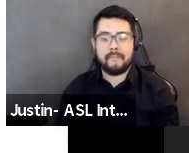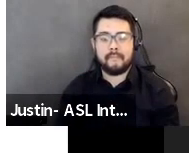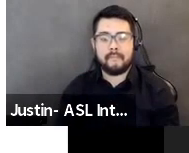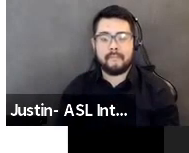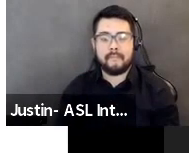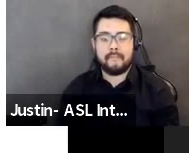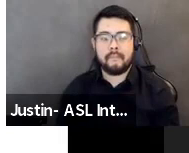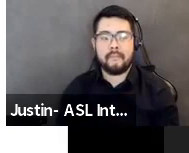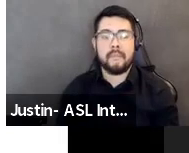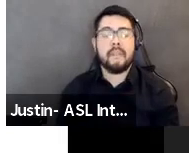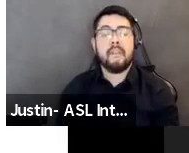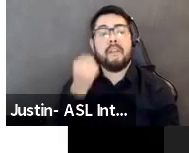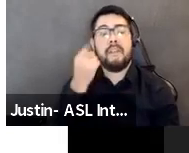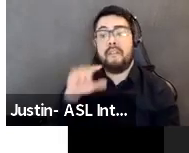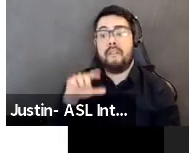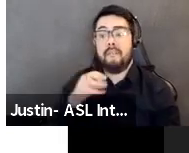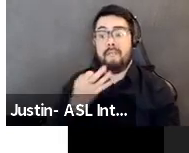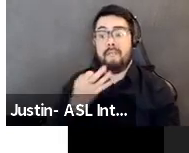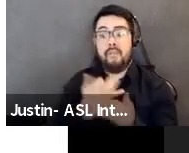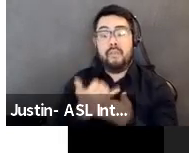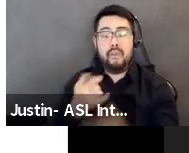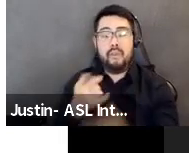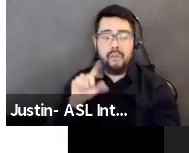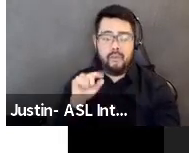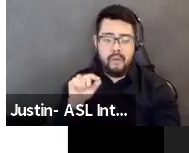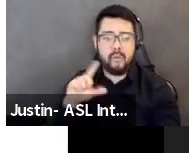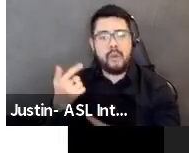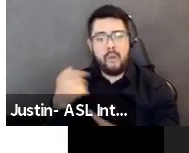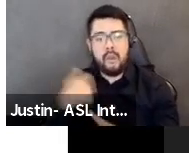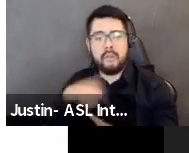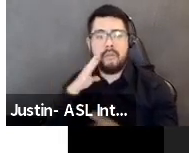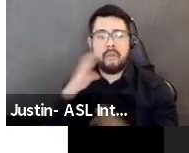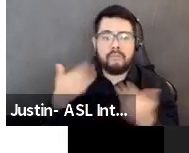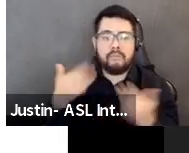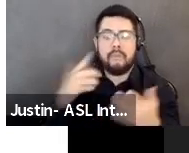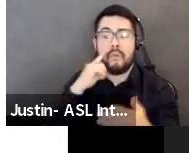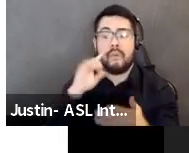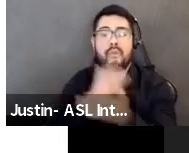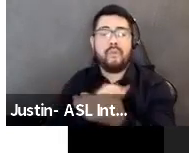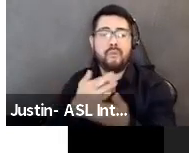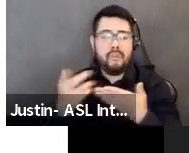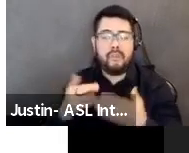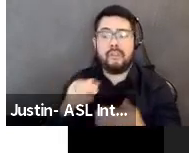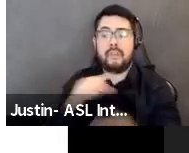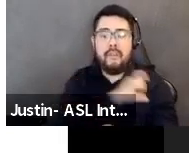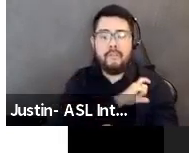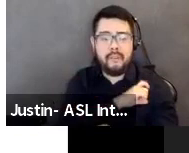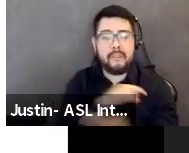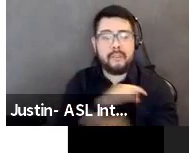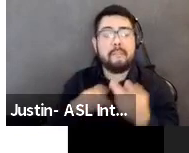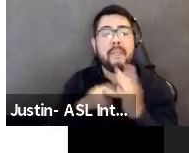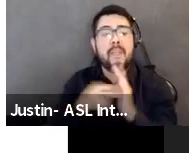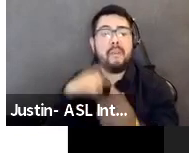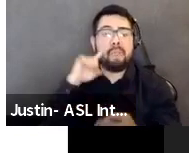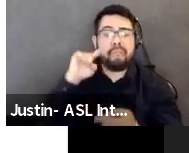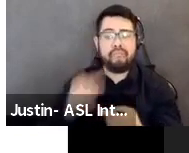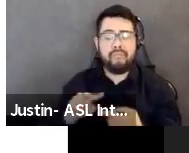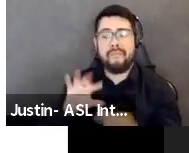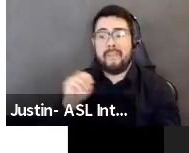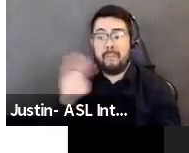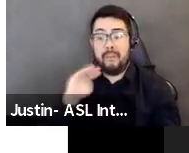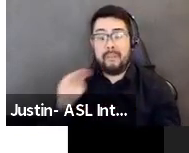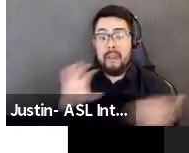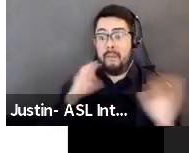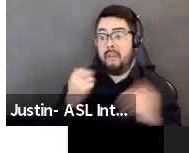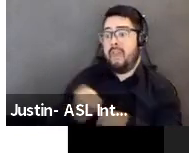the 21 budget as proposed also reflects funding for school resource officers the fy 21 level will reduce by over 50 compared to